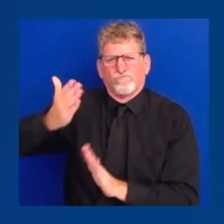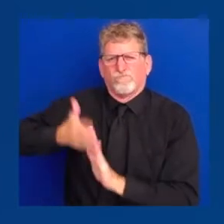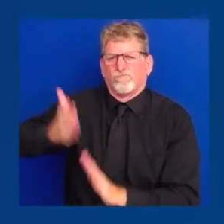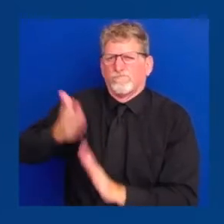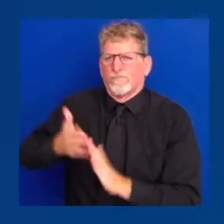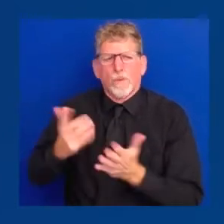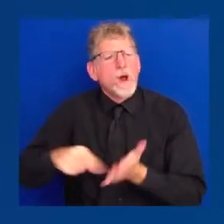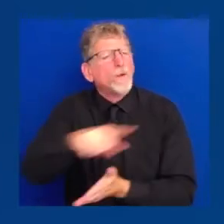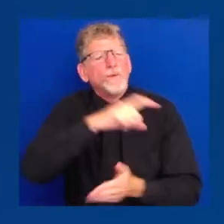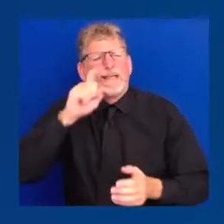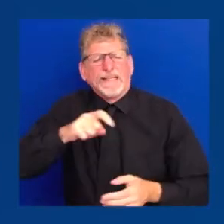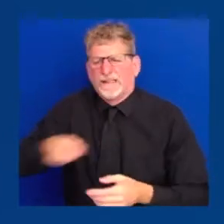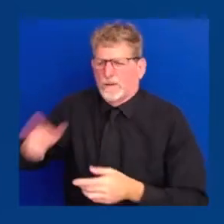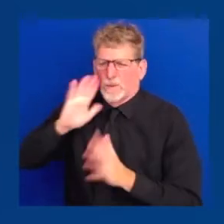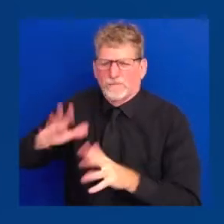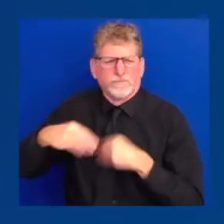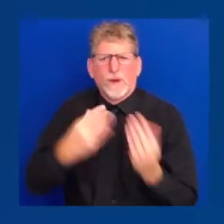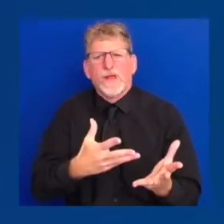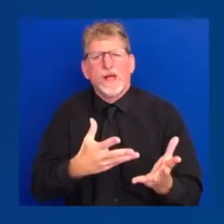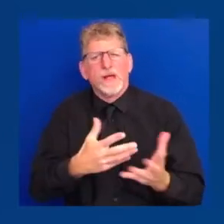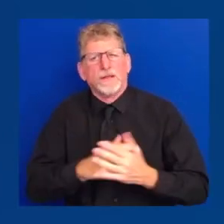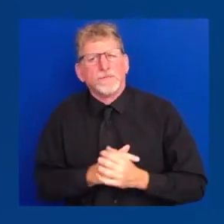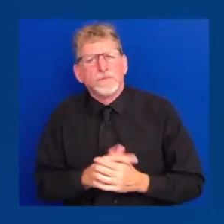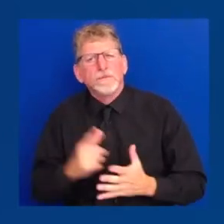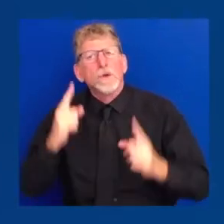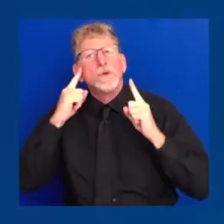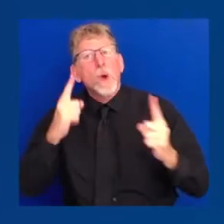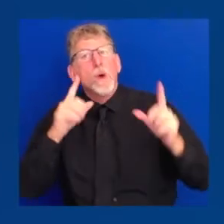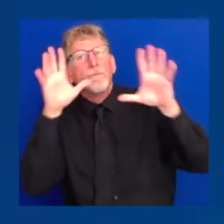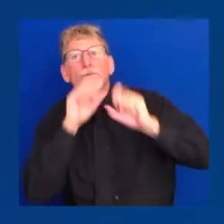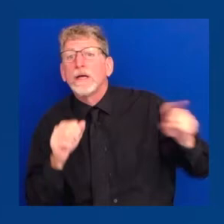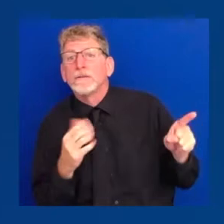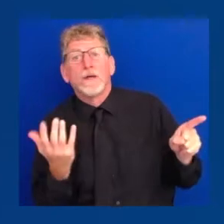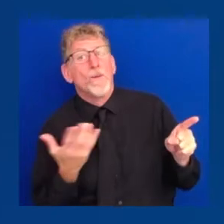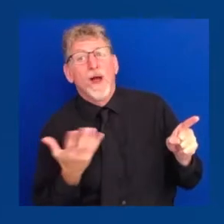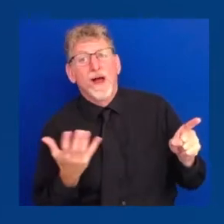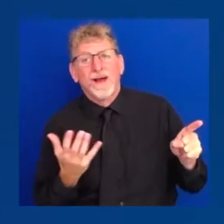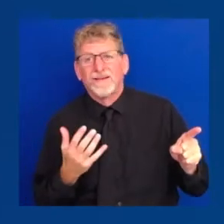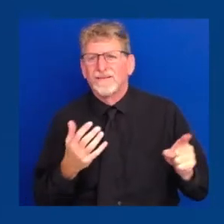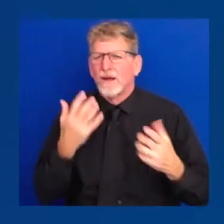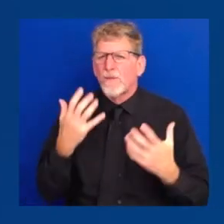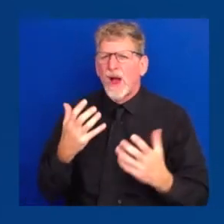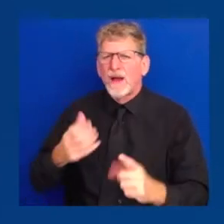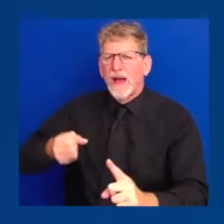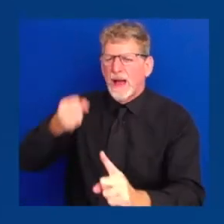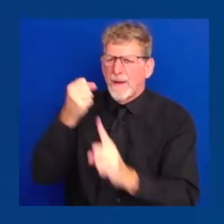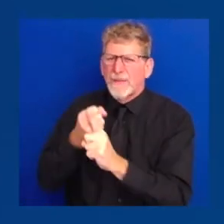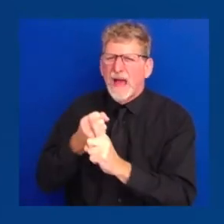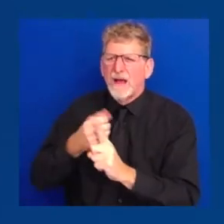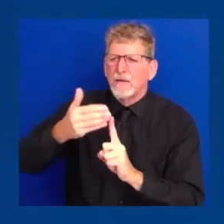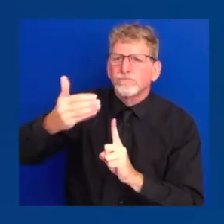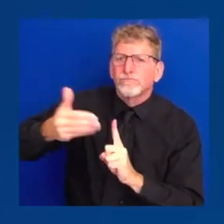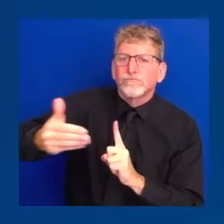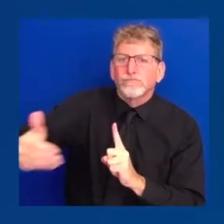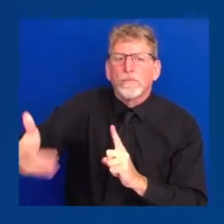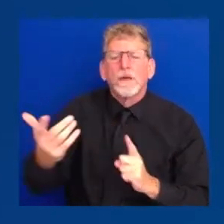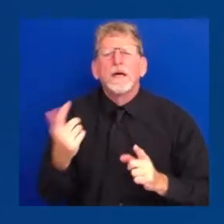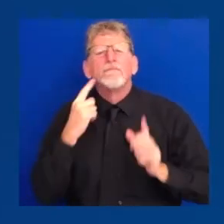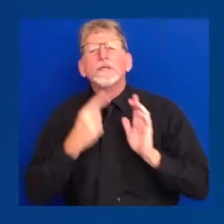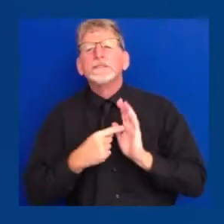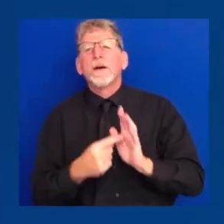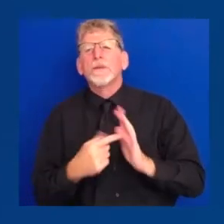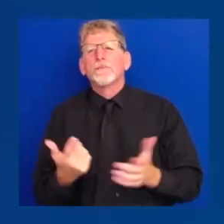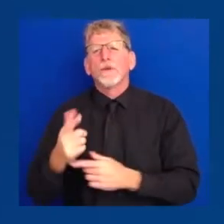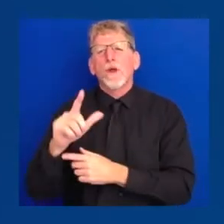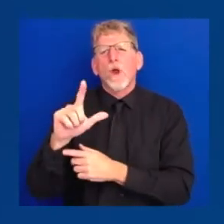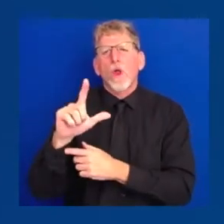moving forward is to address the long-term impacts of COVID, including long COVID and mental health. As the President said last night,